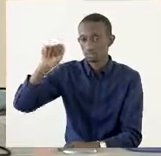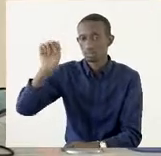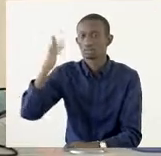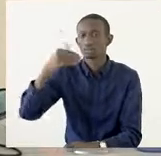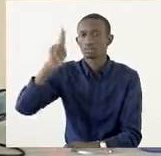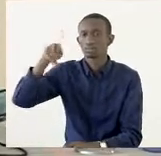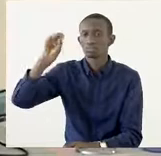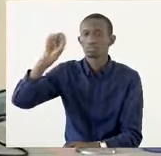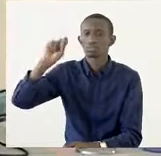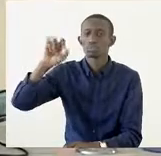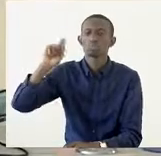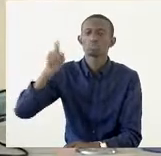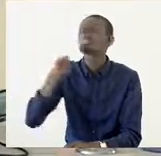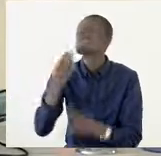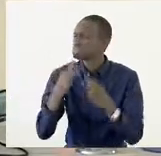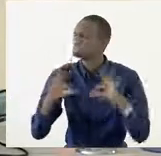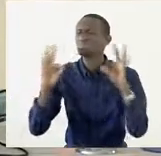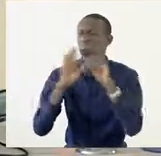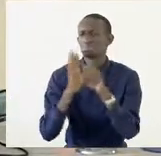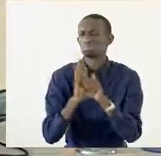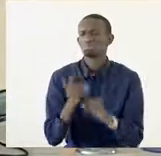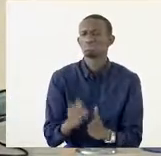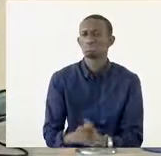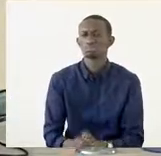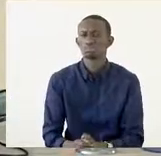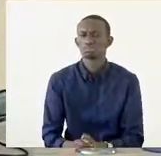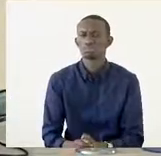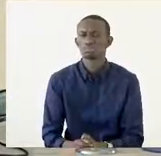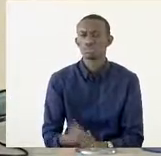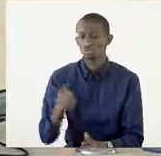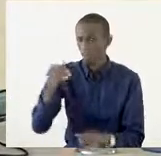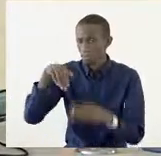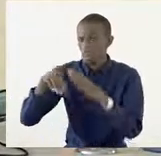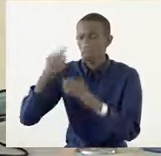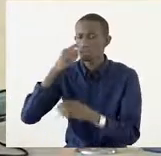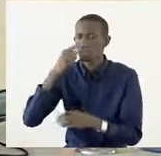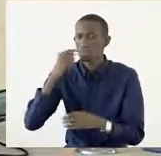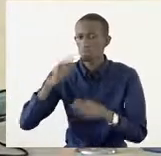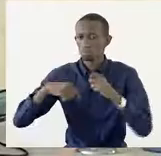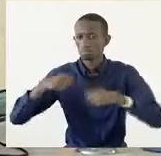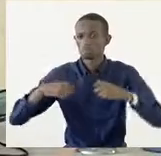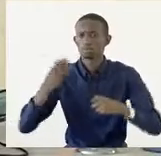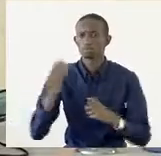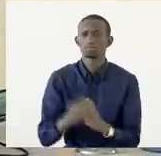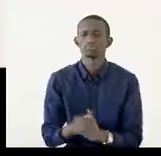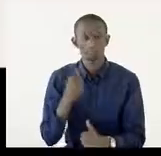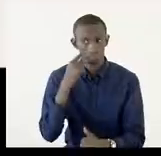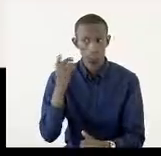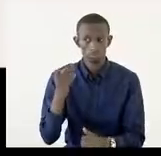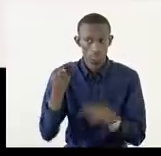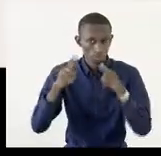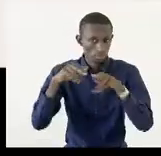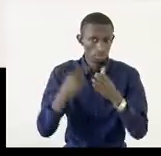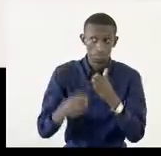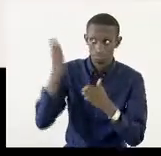Metapositions. That is the most important part of these electrophilic substitution reactions. Look at what is